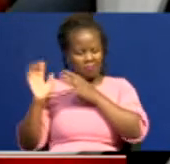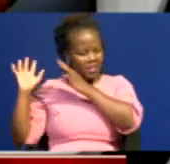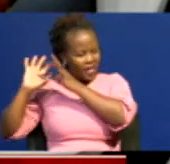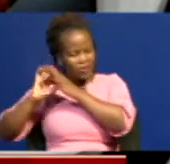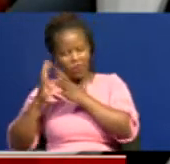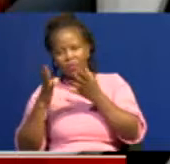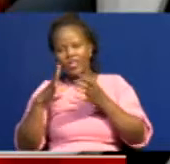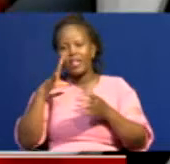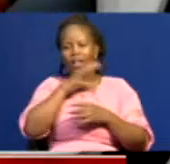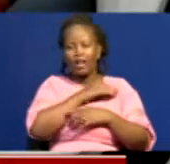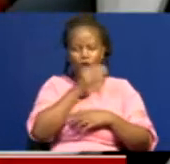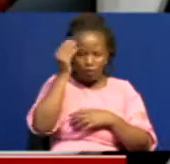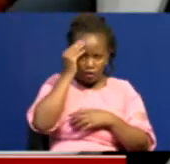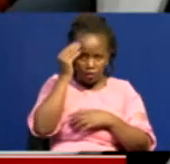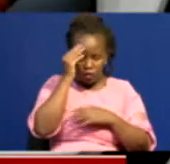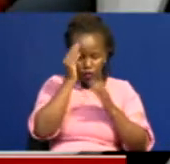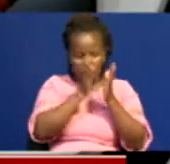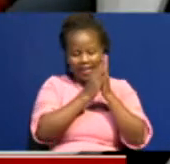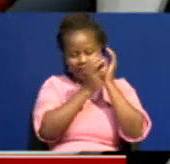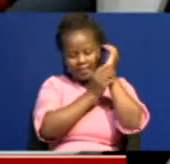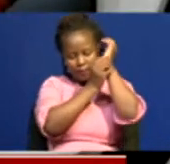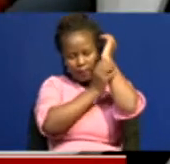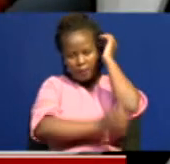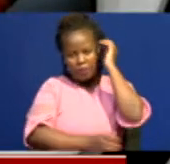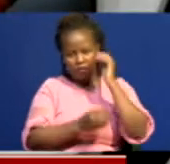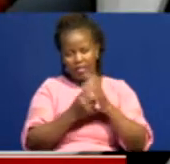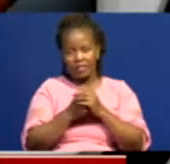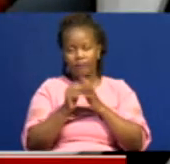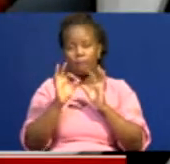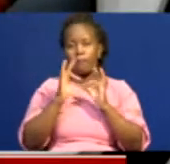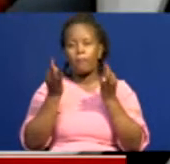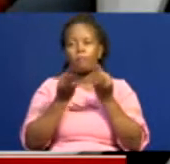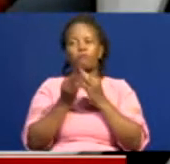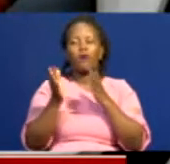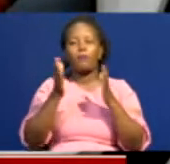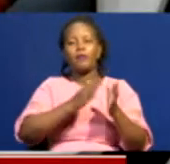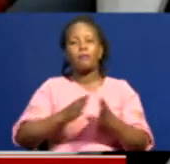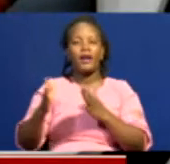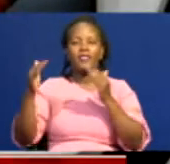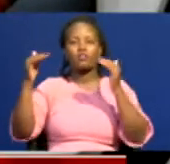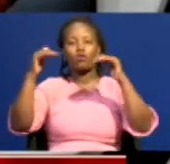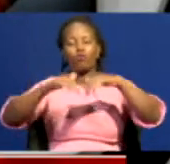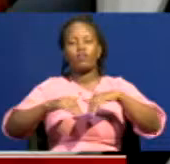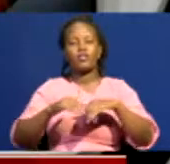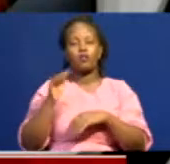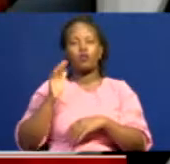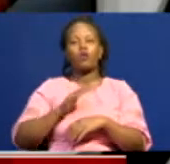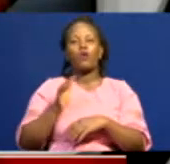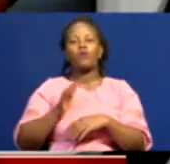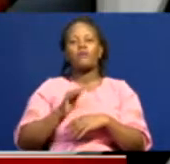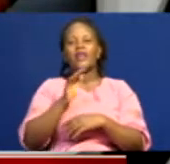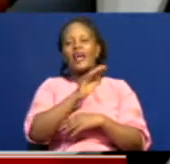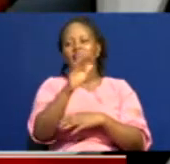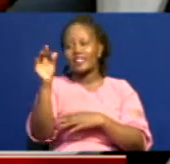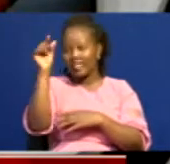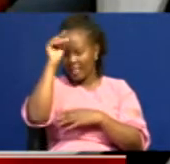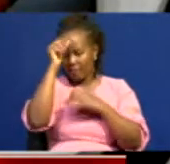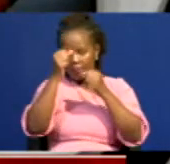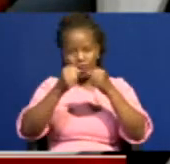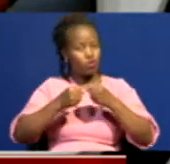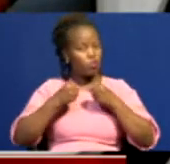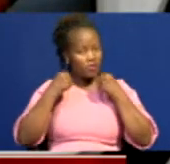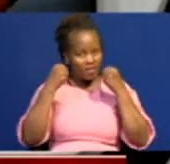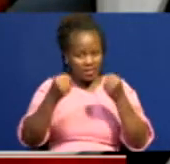levels, as well as poverty. Speaking during a family planning conference, she called on government to strengthen its approach